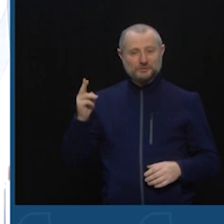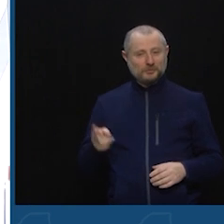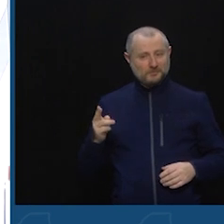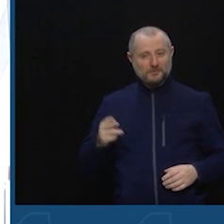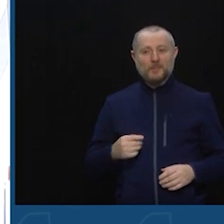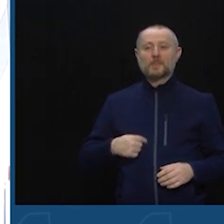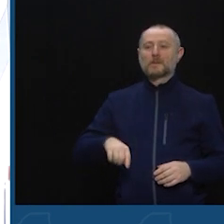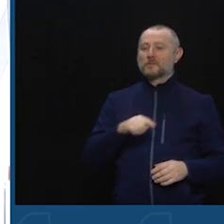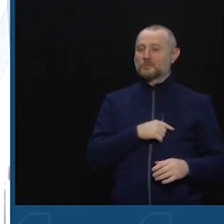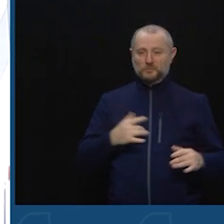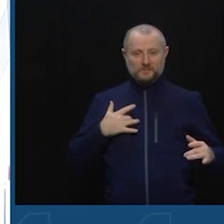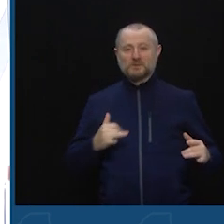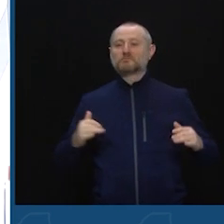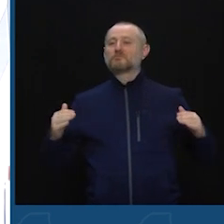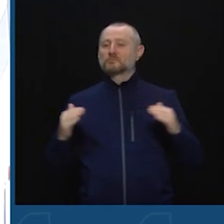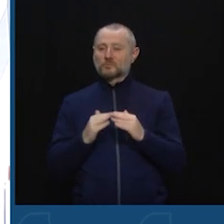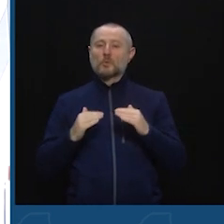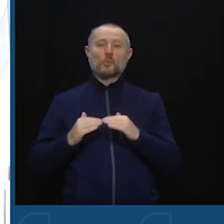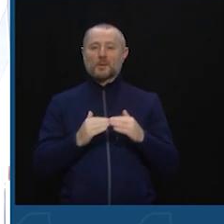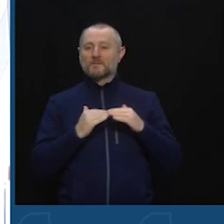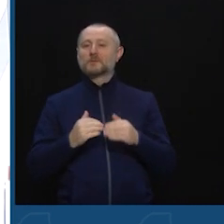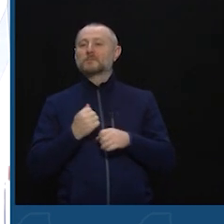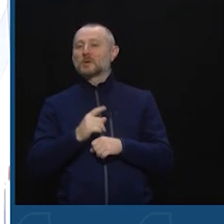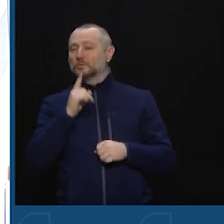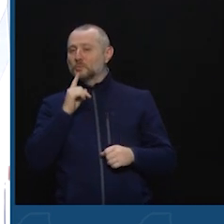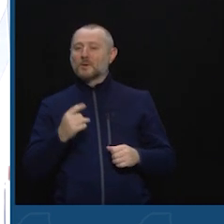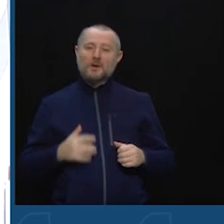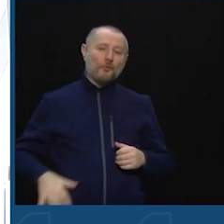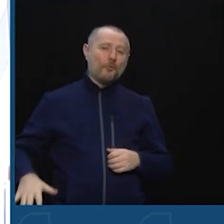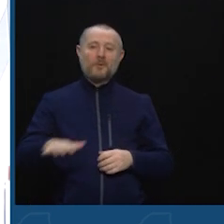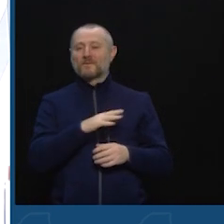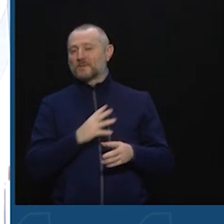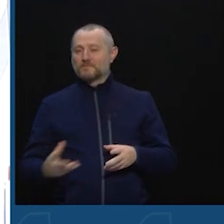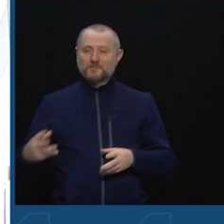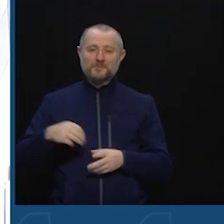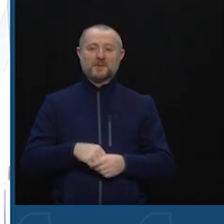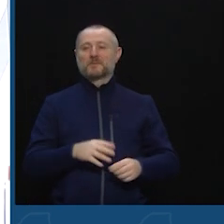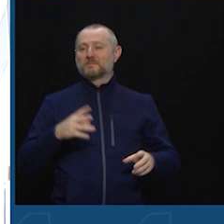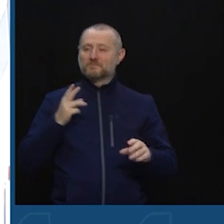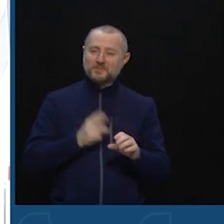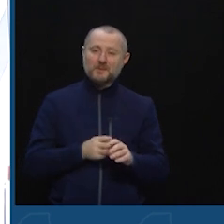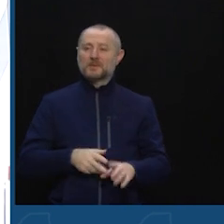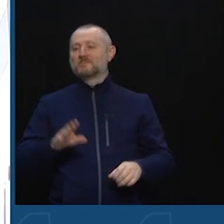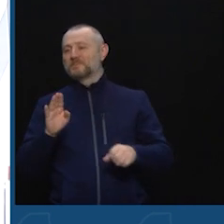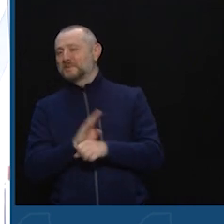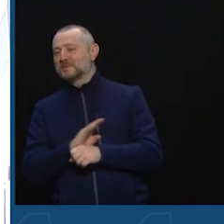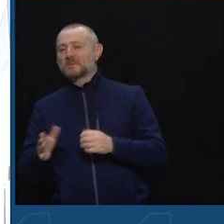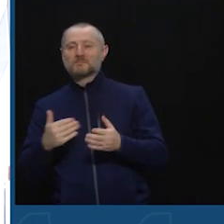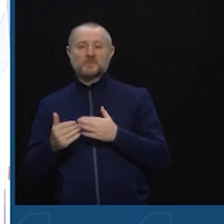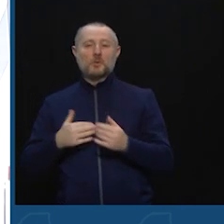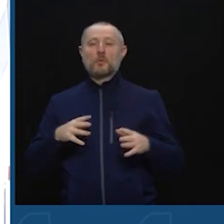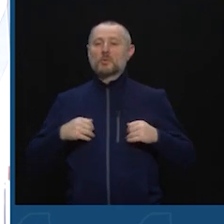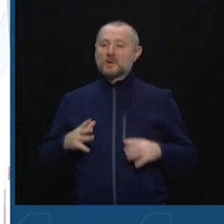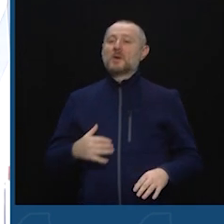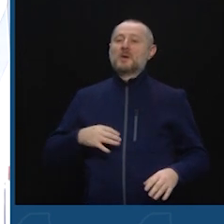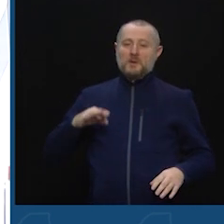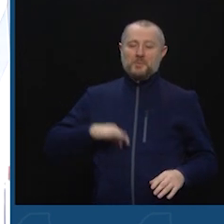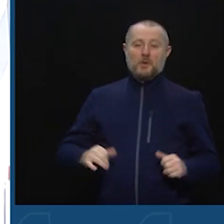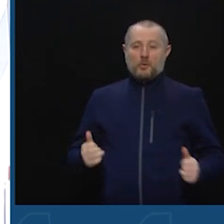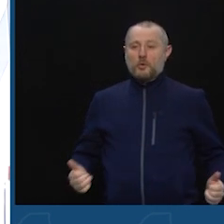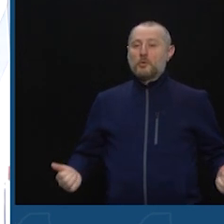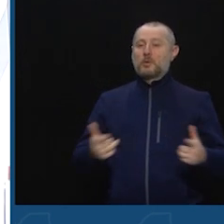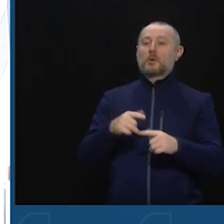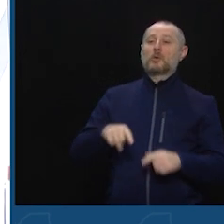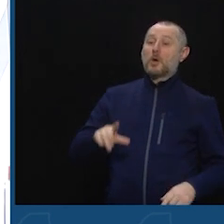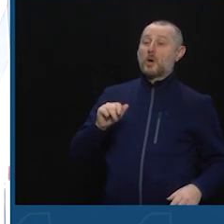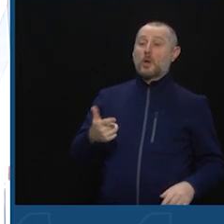field and ensured that all our participating businesses, regardless of ownership, were able to reap the benefits. LaGuardia